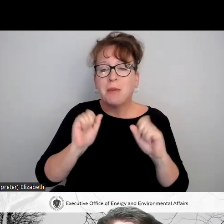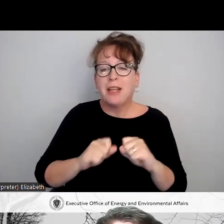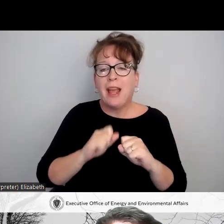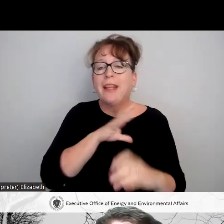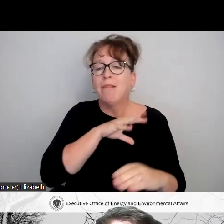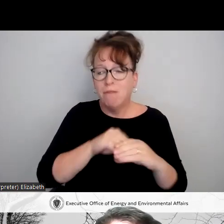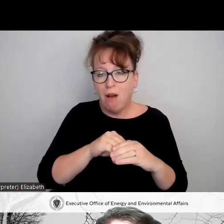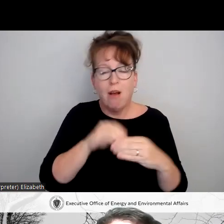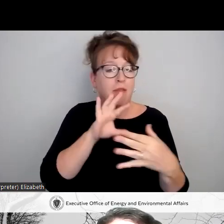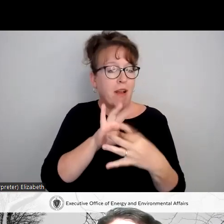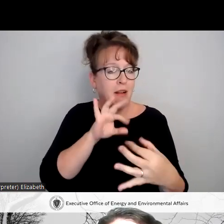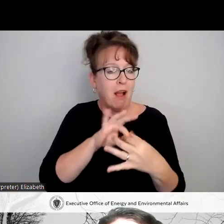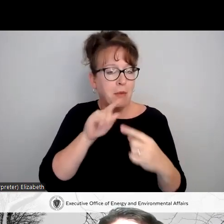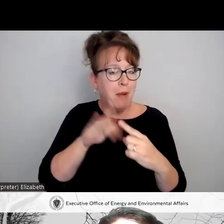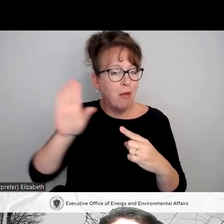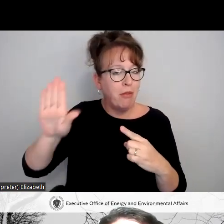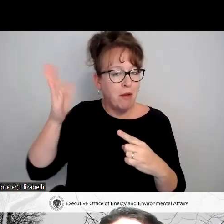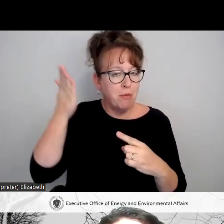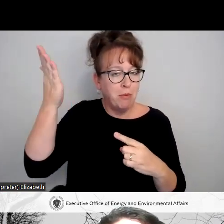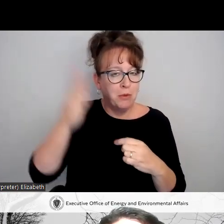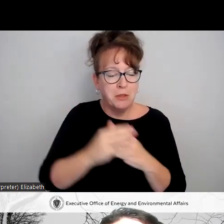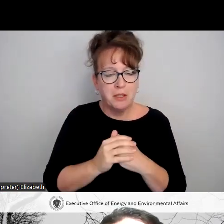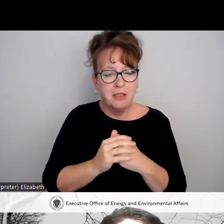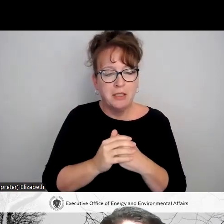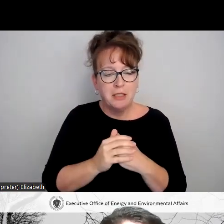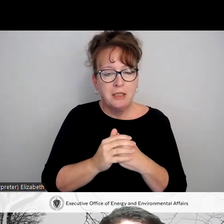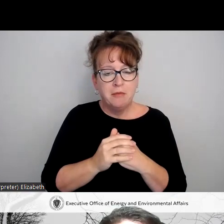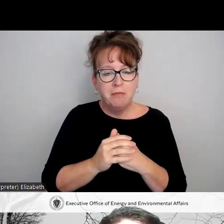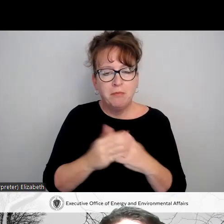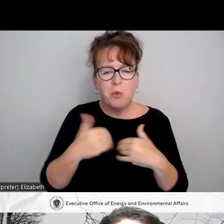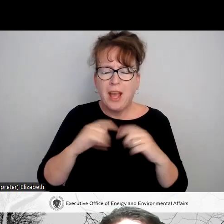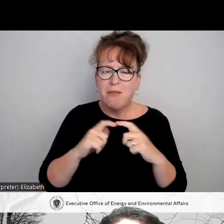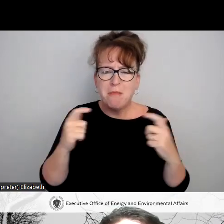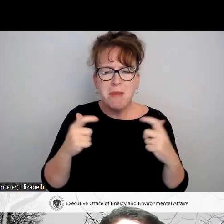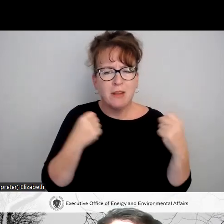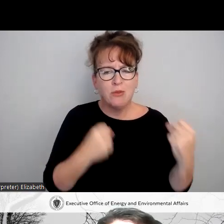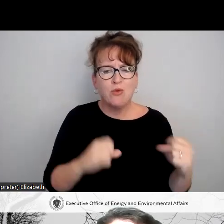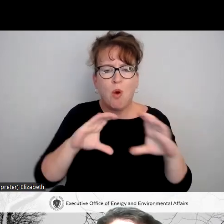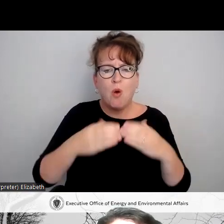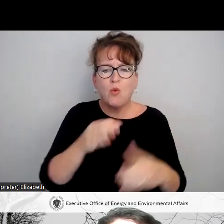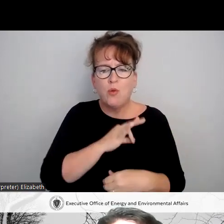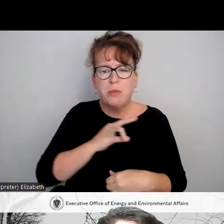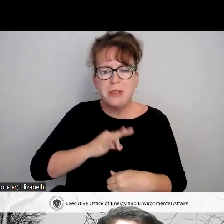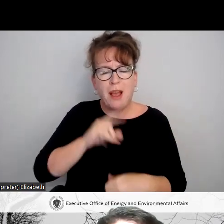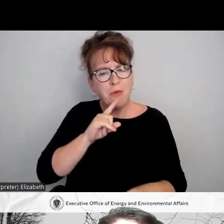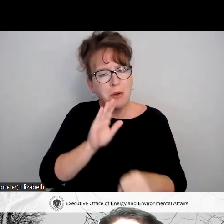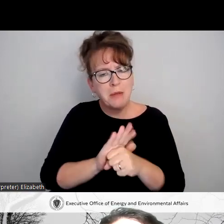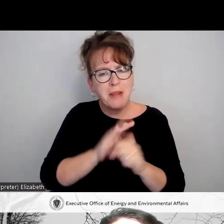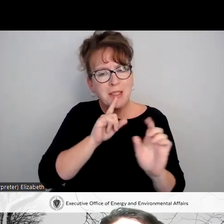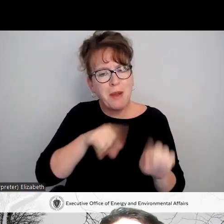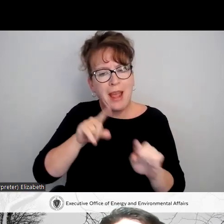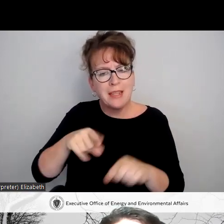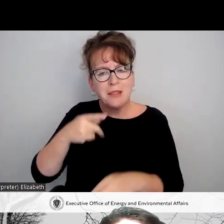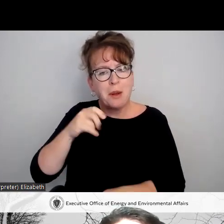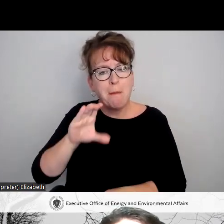proposals. We have a strong group of staff who is dedicated to answering public questions. So